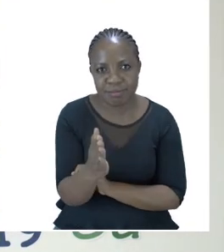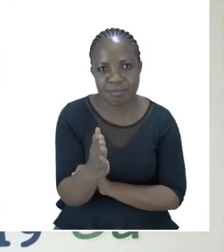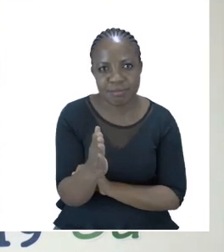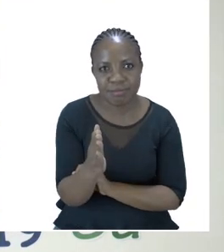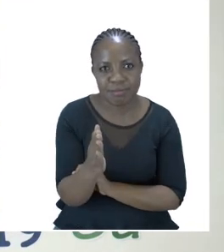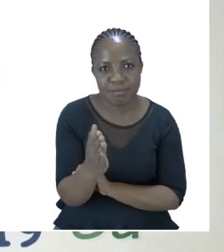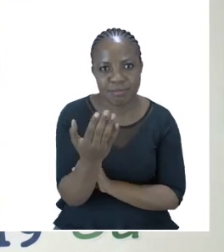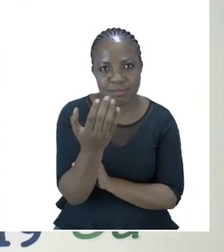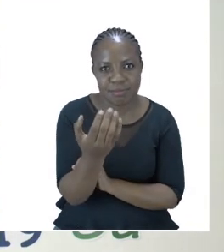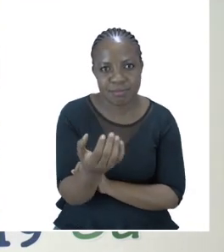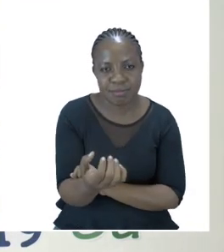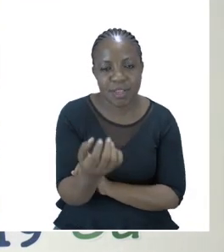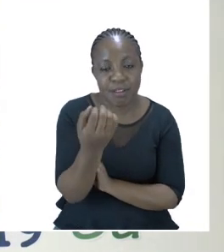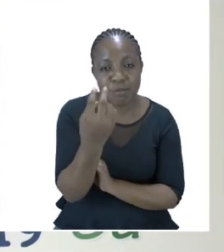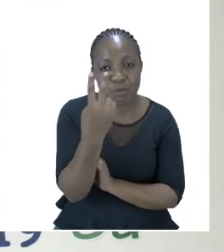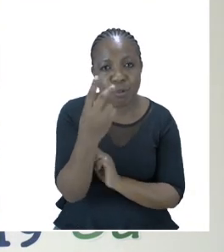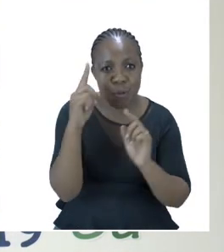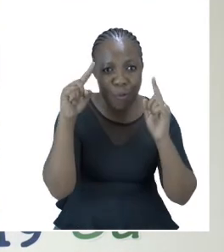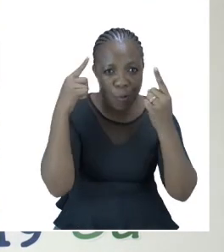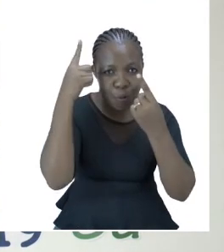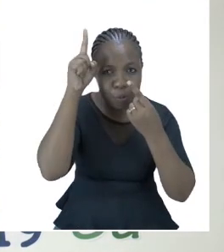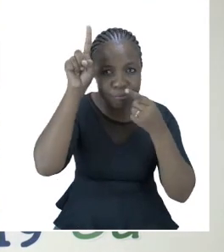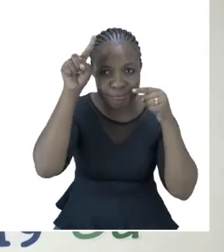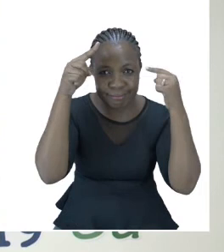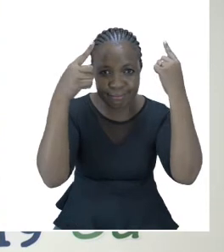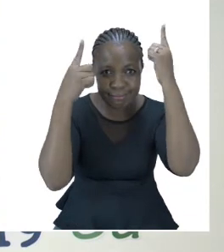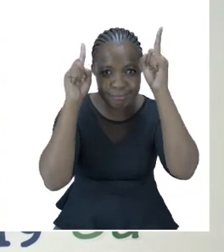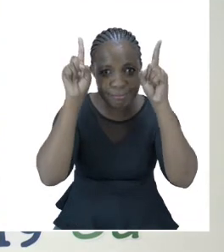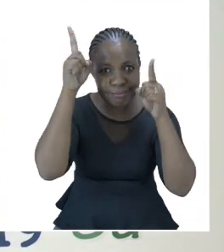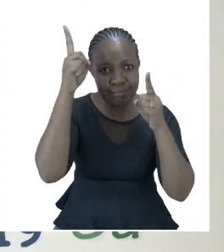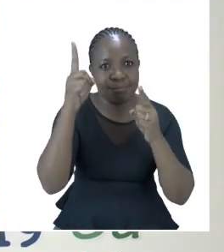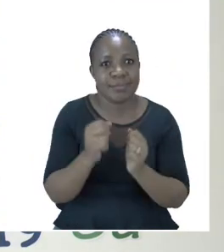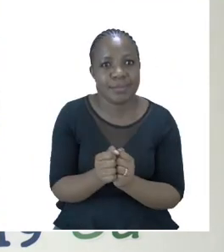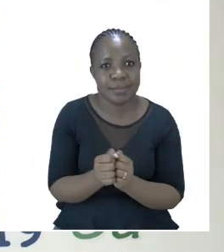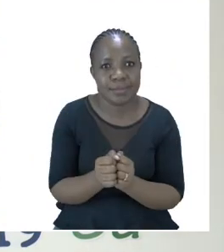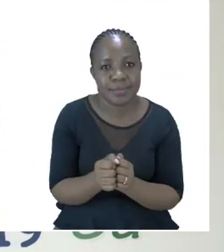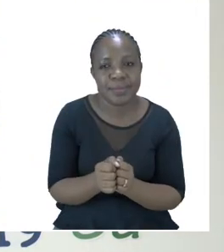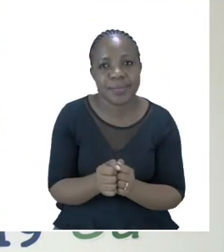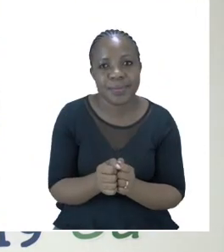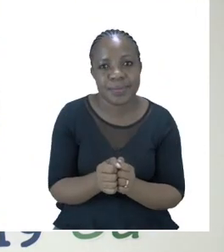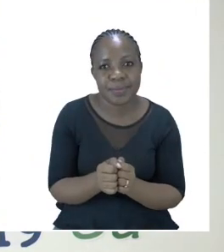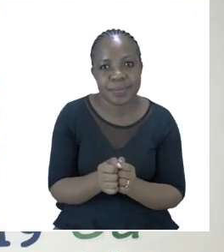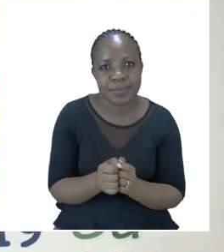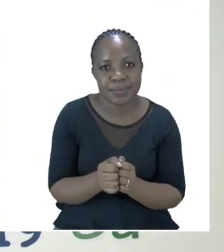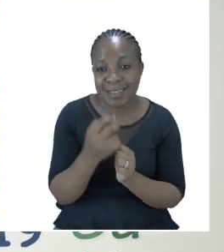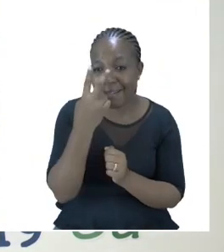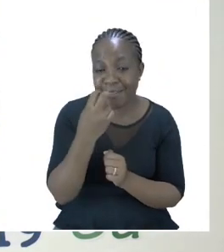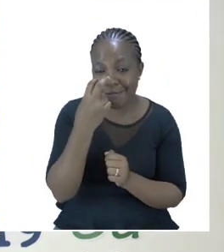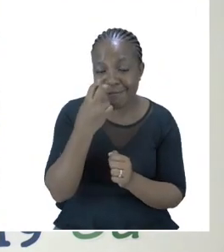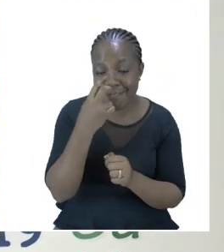2 reindeer. Let's make the horns of a reindeer. Now they look really funny.